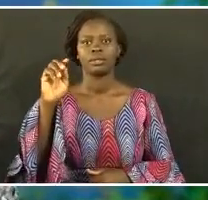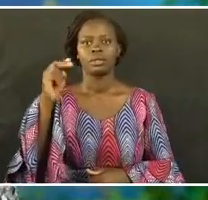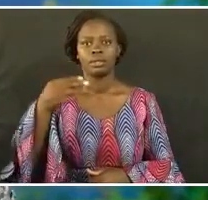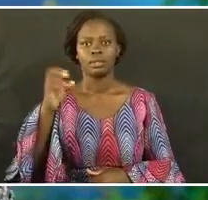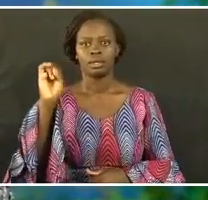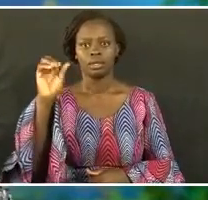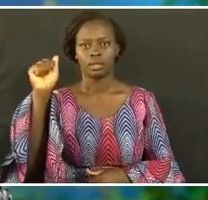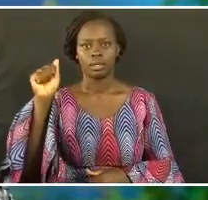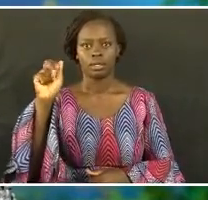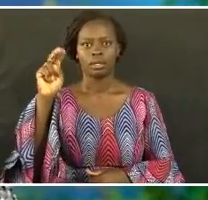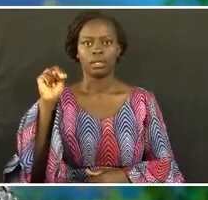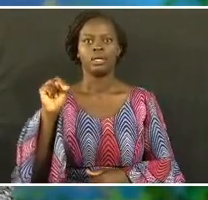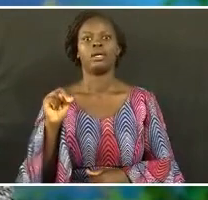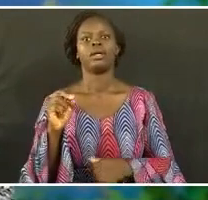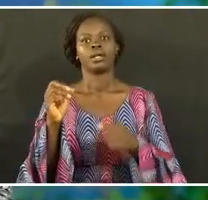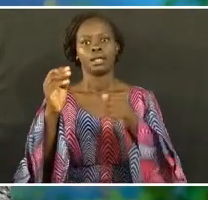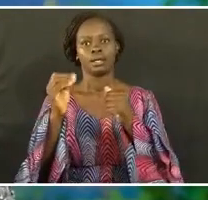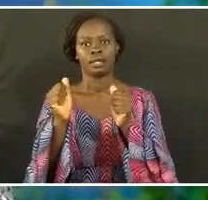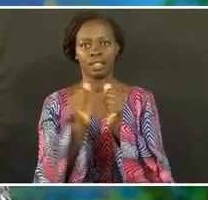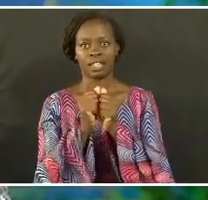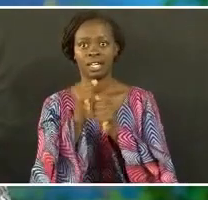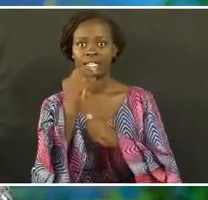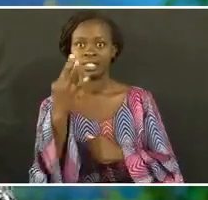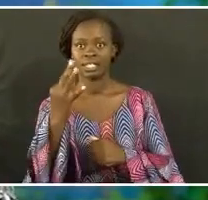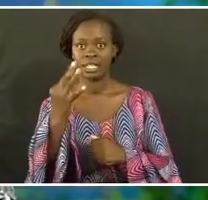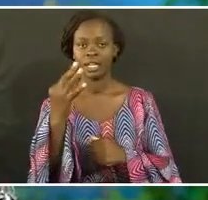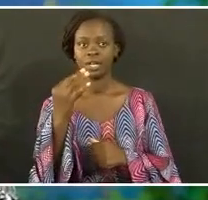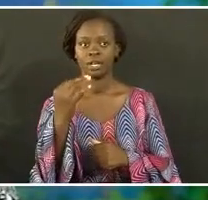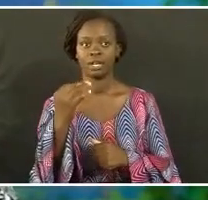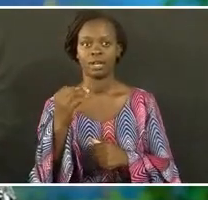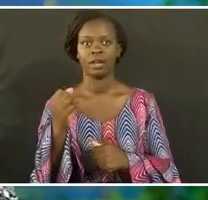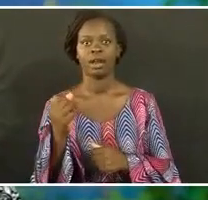verse 1 to 8, it says,